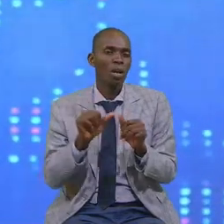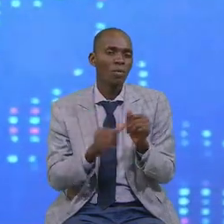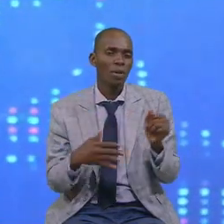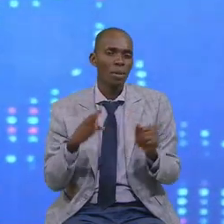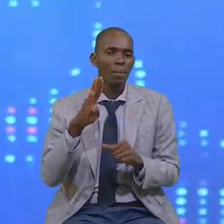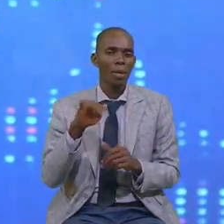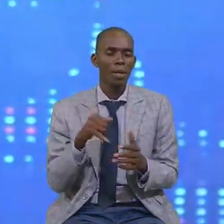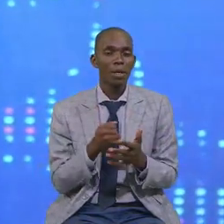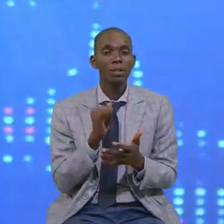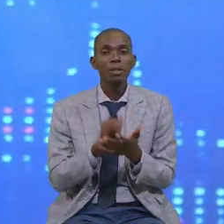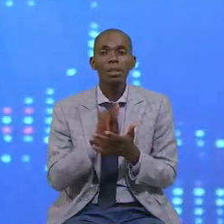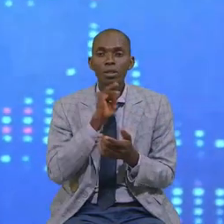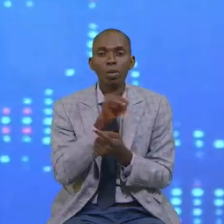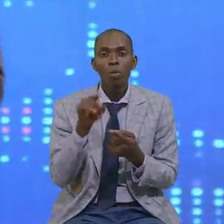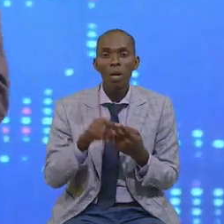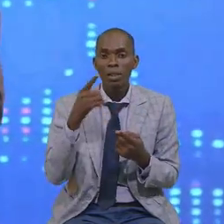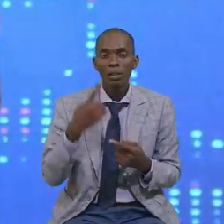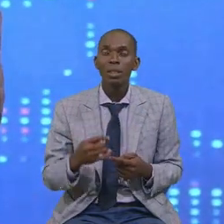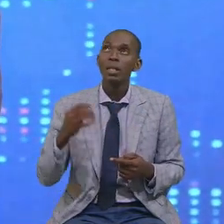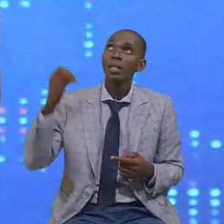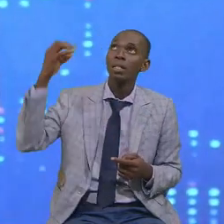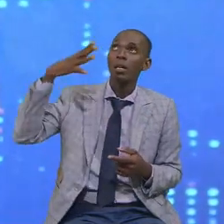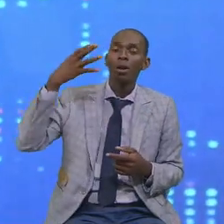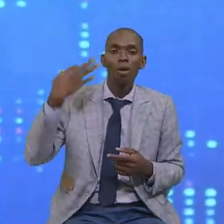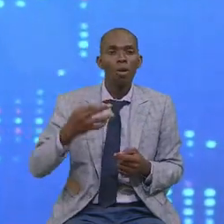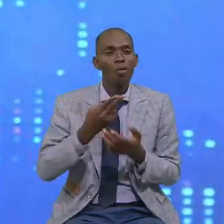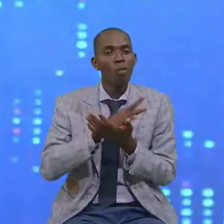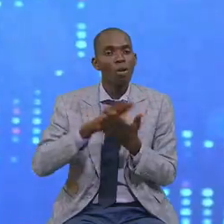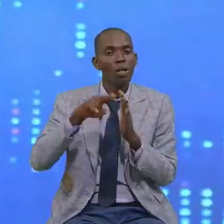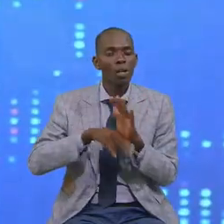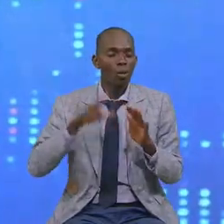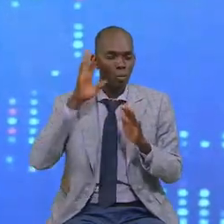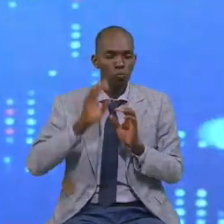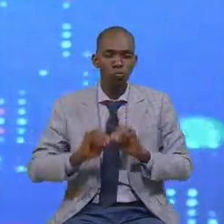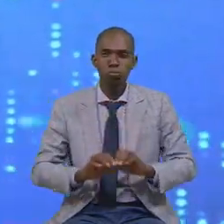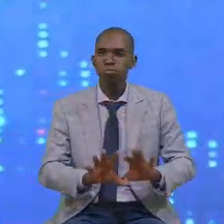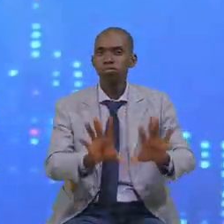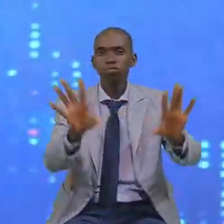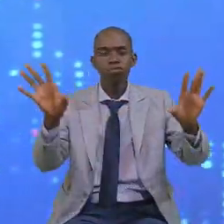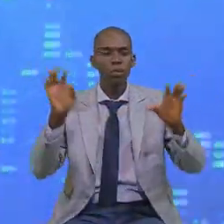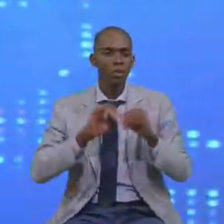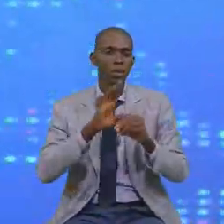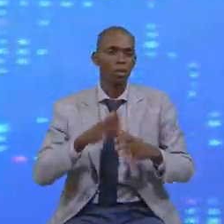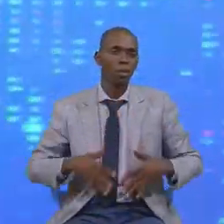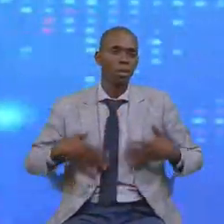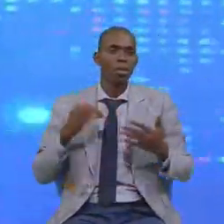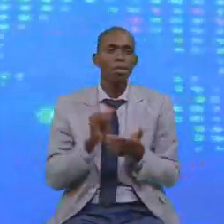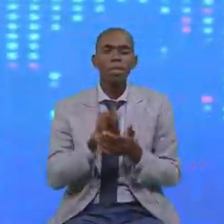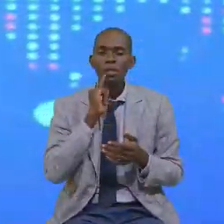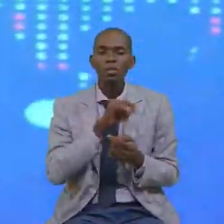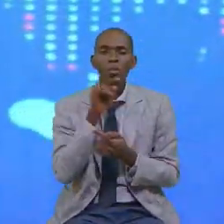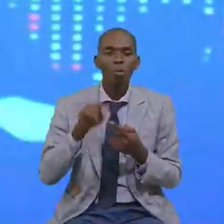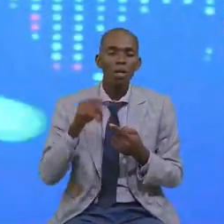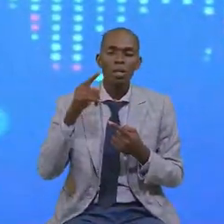the light of godliness will shine in your life. That's when the light